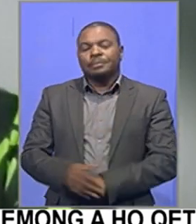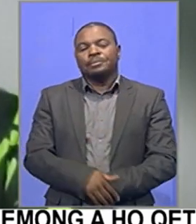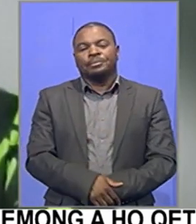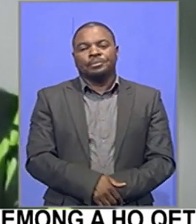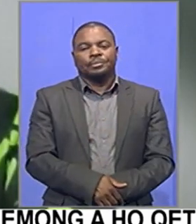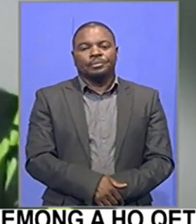you you you you you